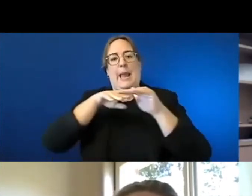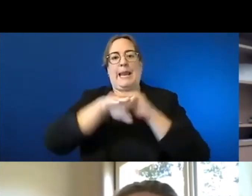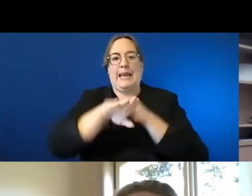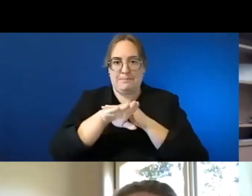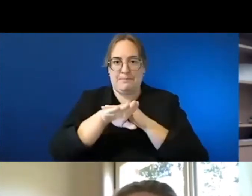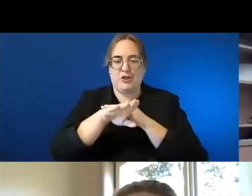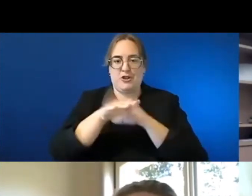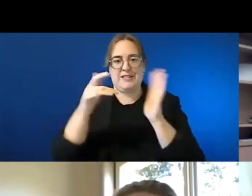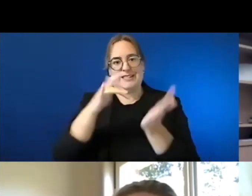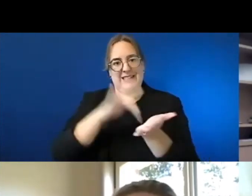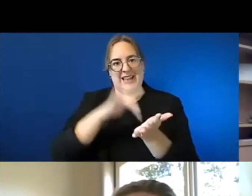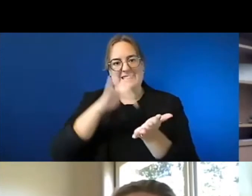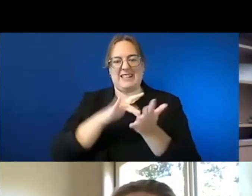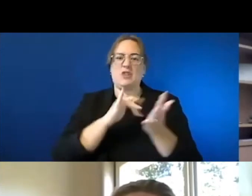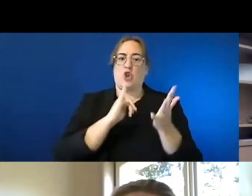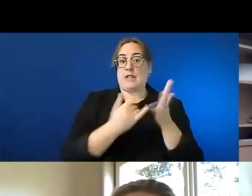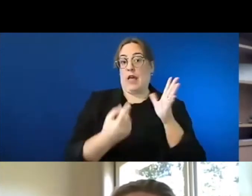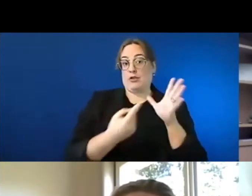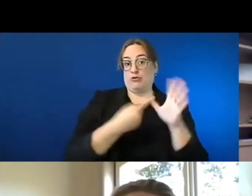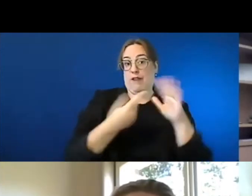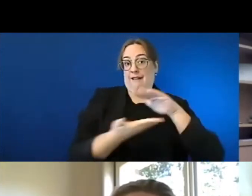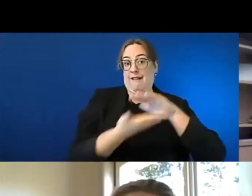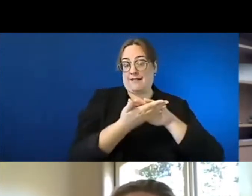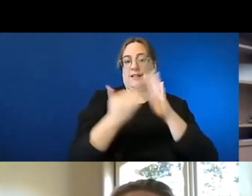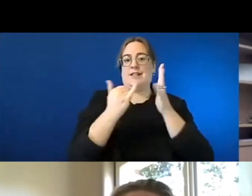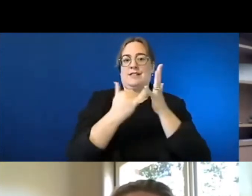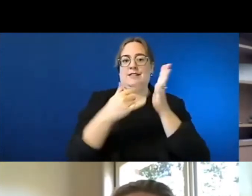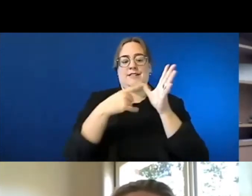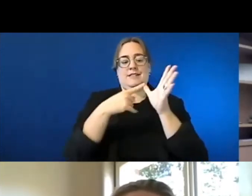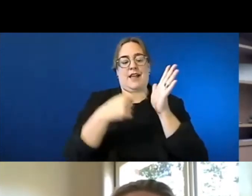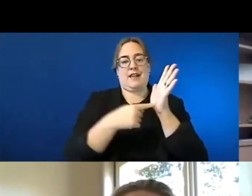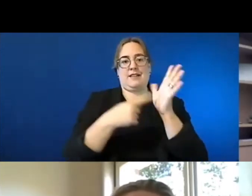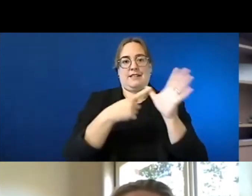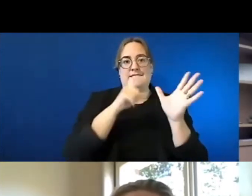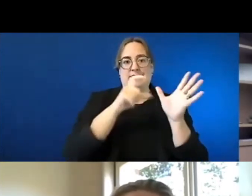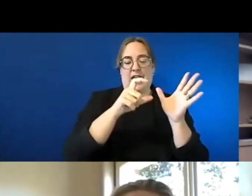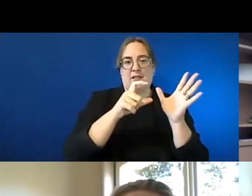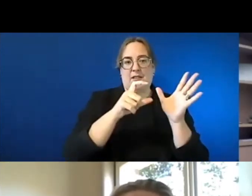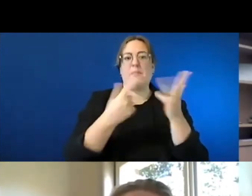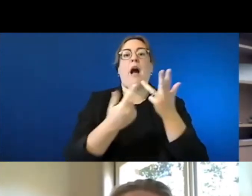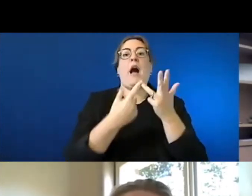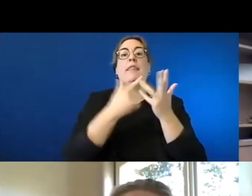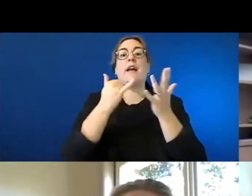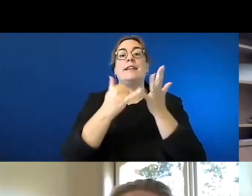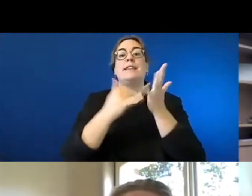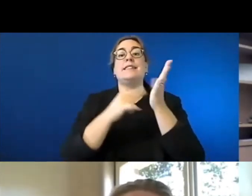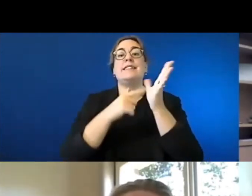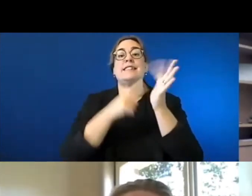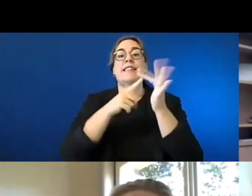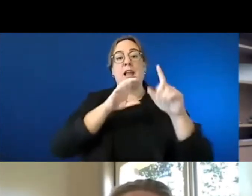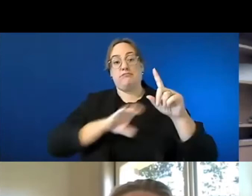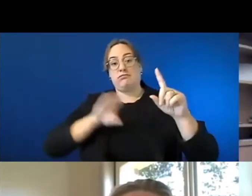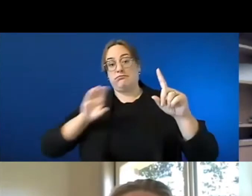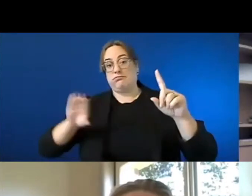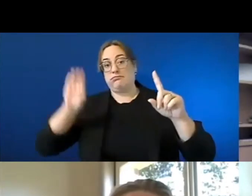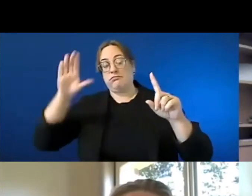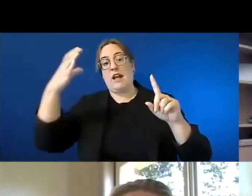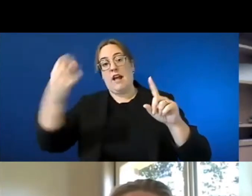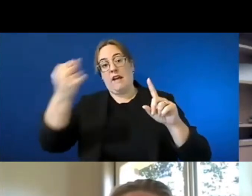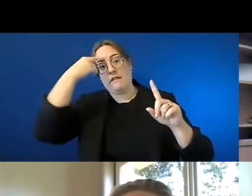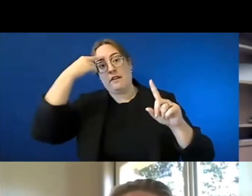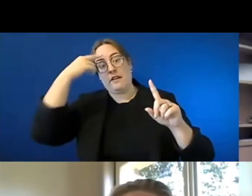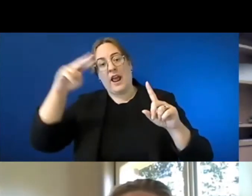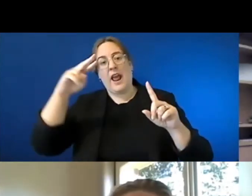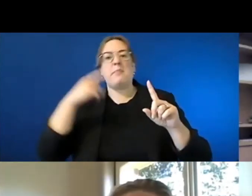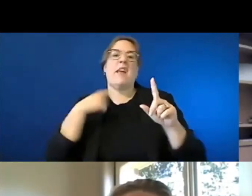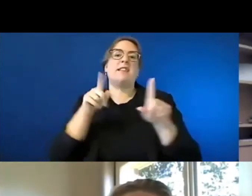is an equivalent organisation in each state and territory, and your school will be able to tell you who that is.